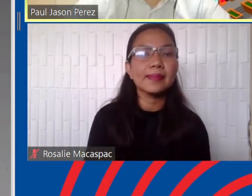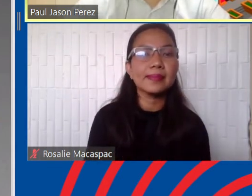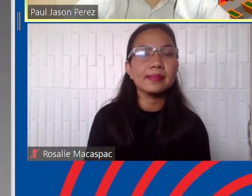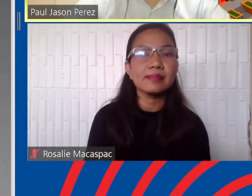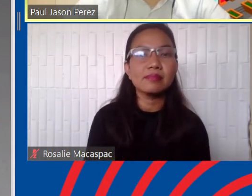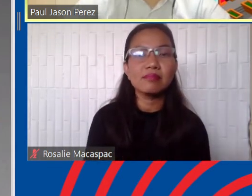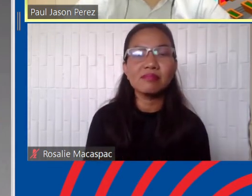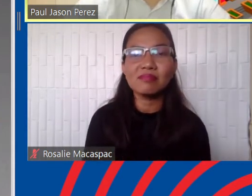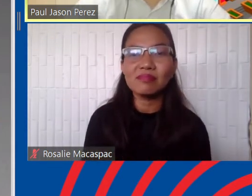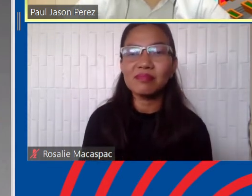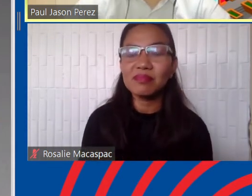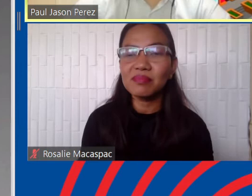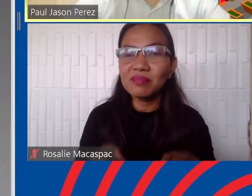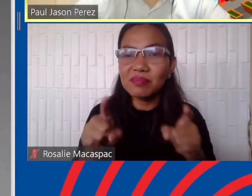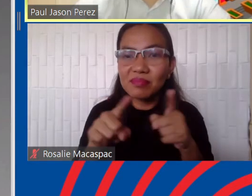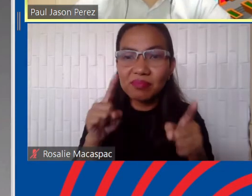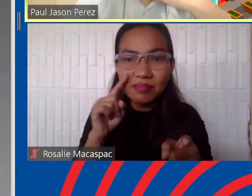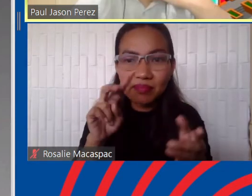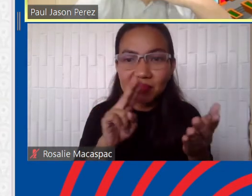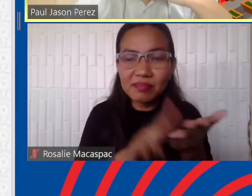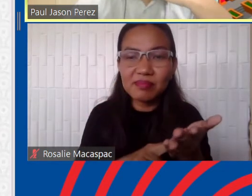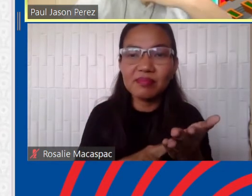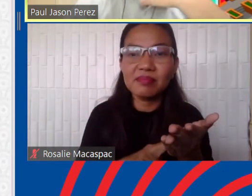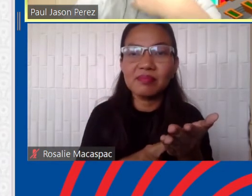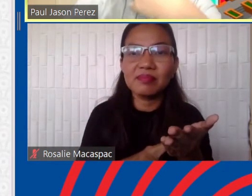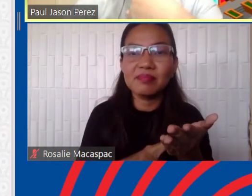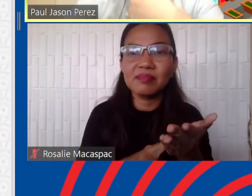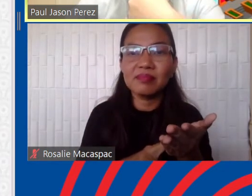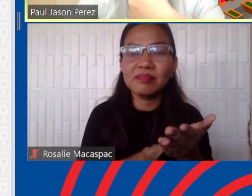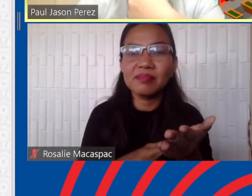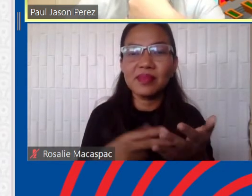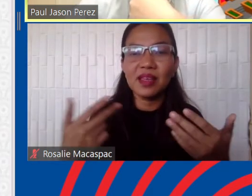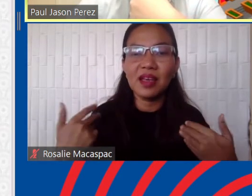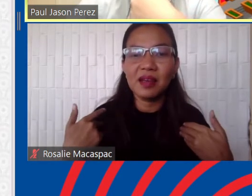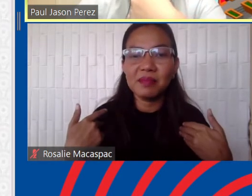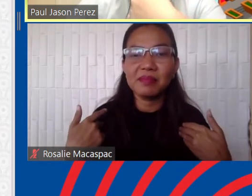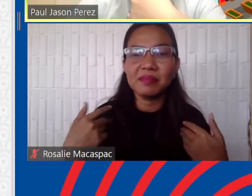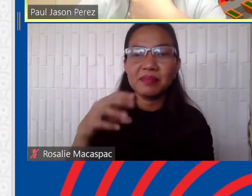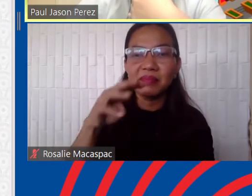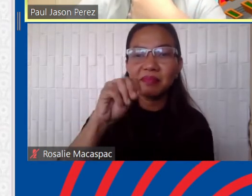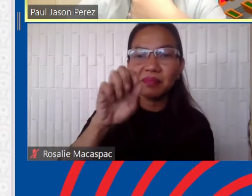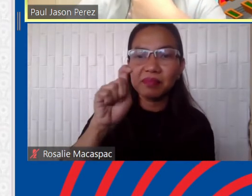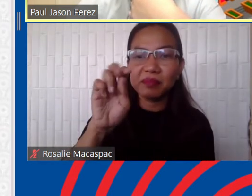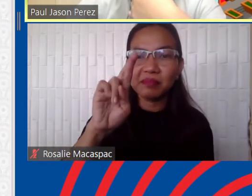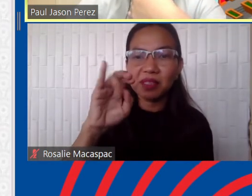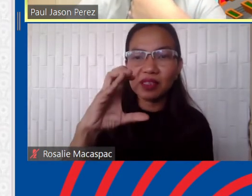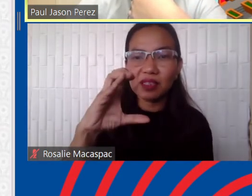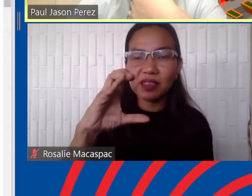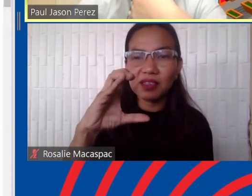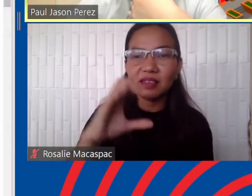So you've also noticed there's also a metric dun sa mga